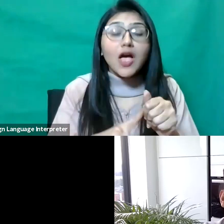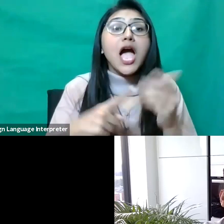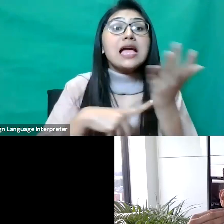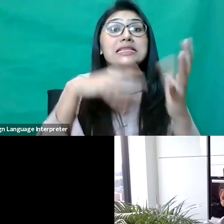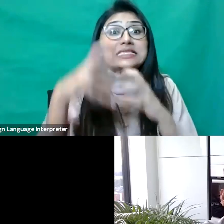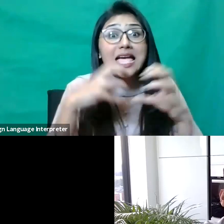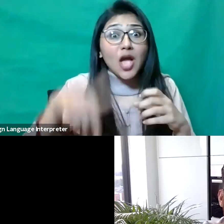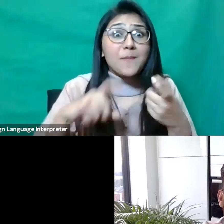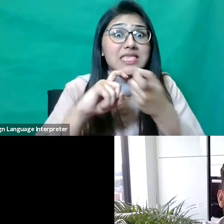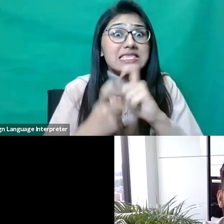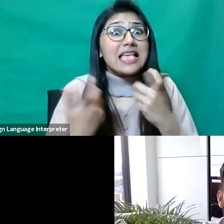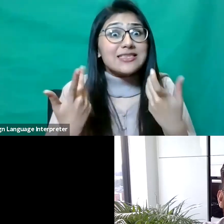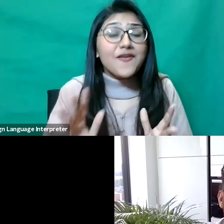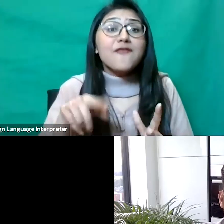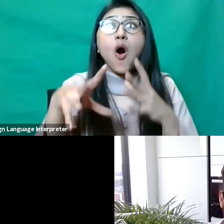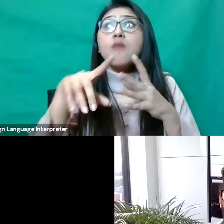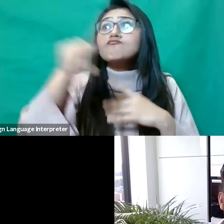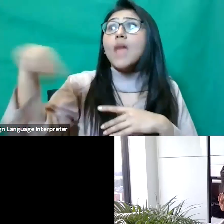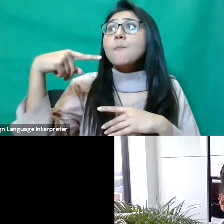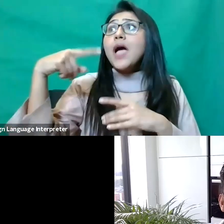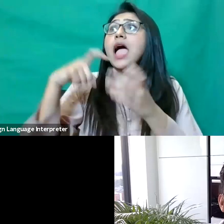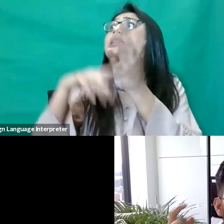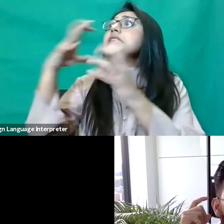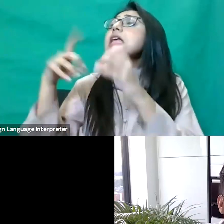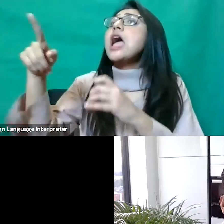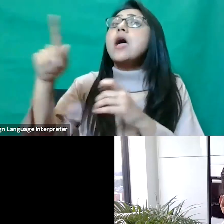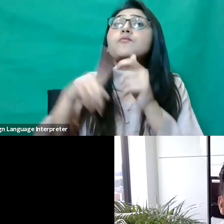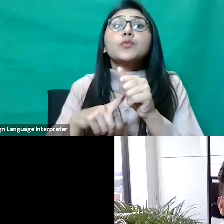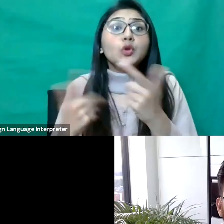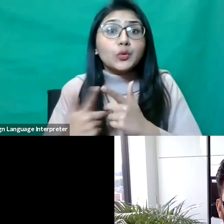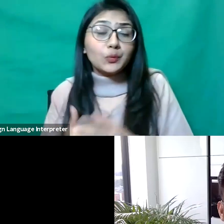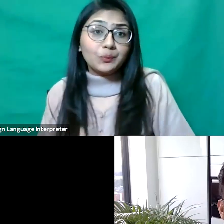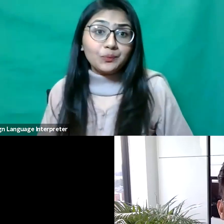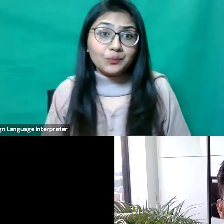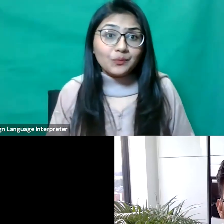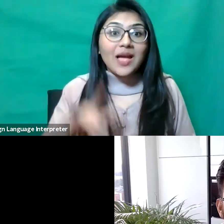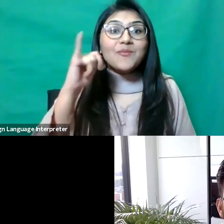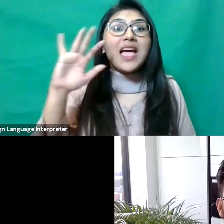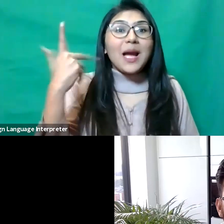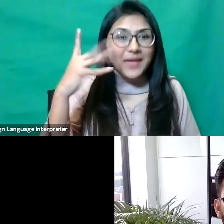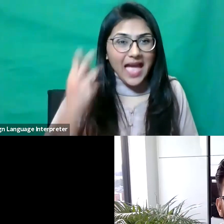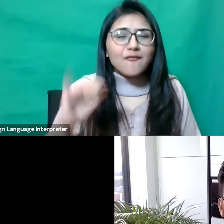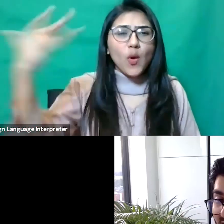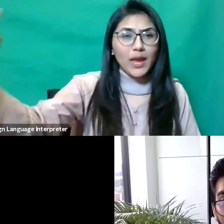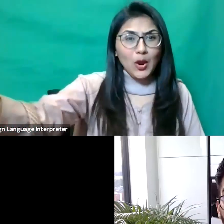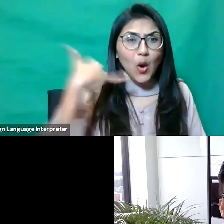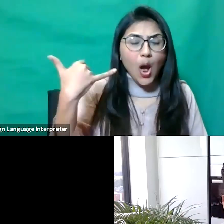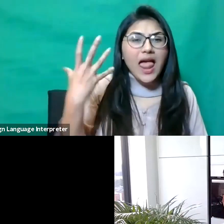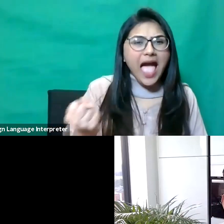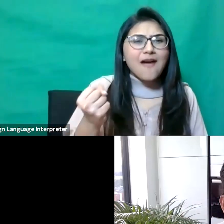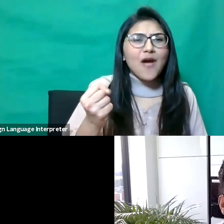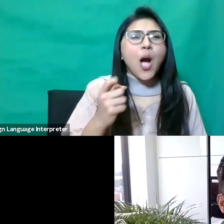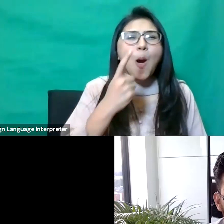is evolving, and because with the phone calls you can able to connect with the Bluetooth and make this a